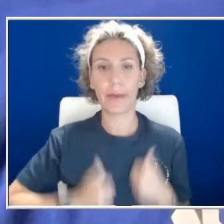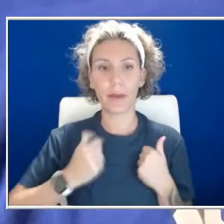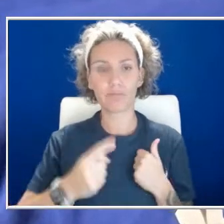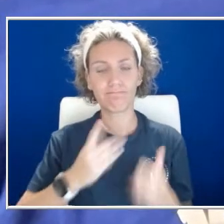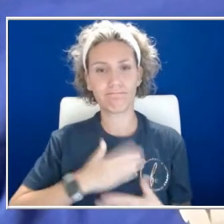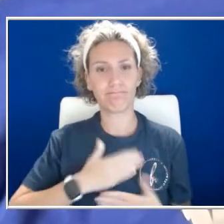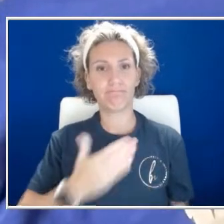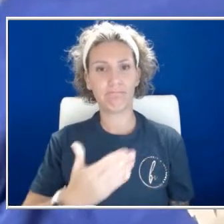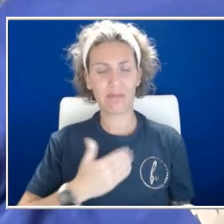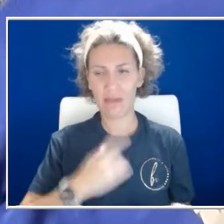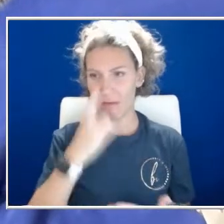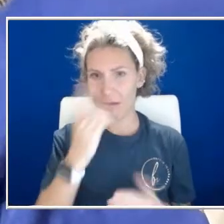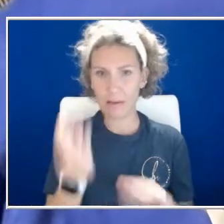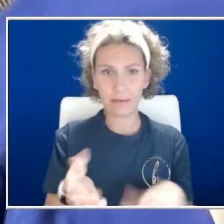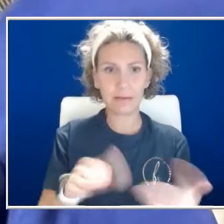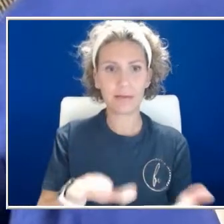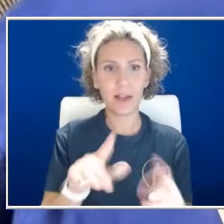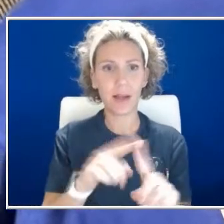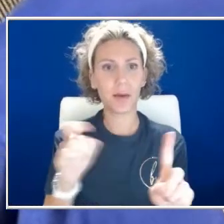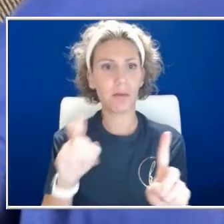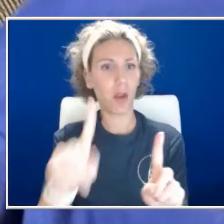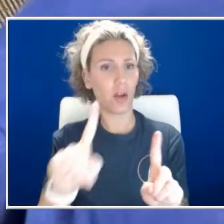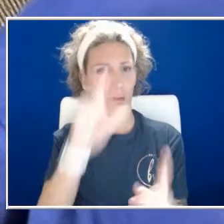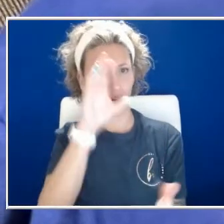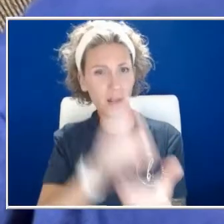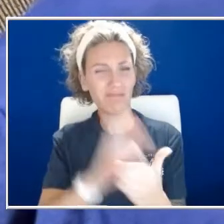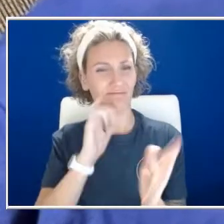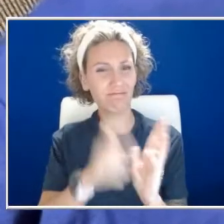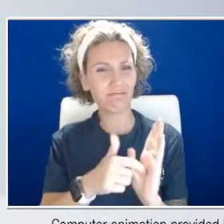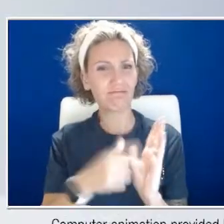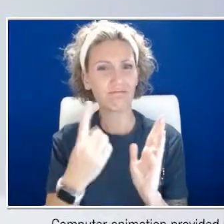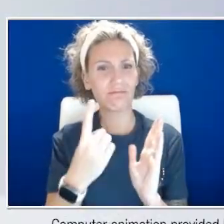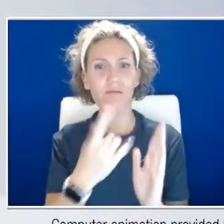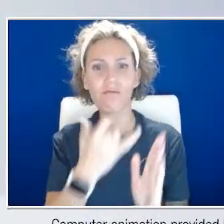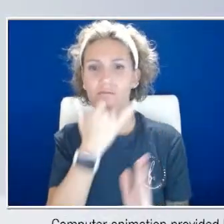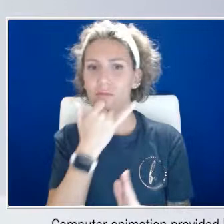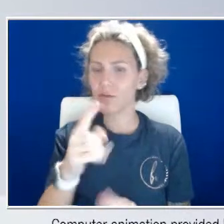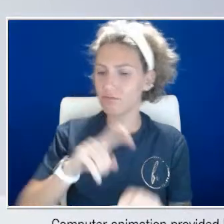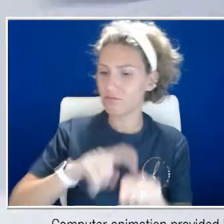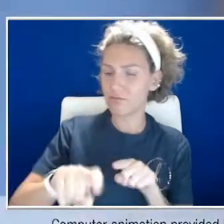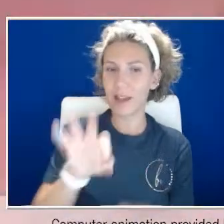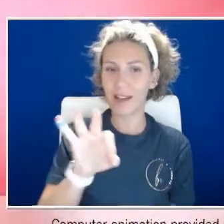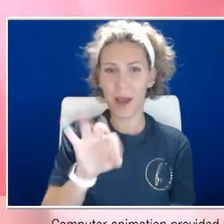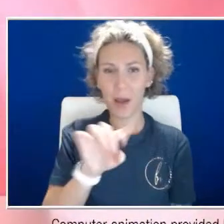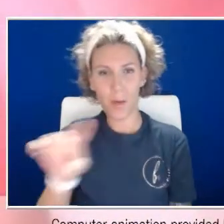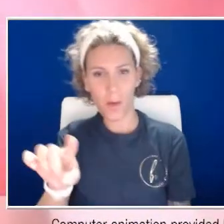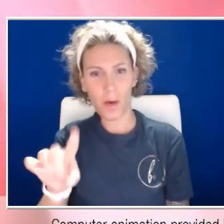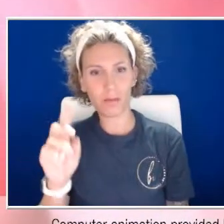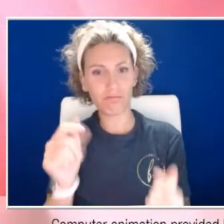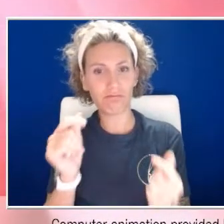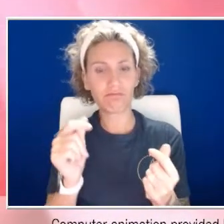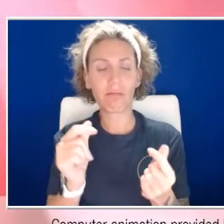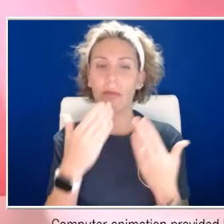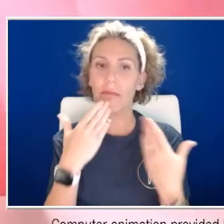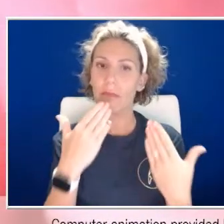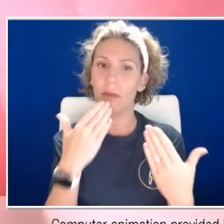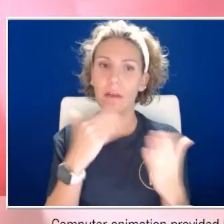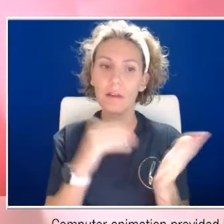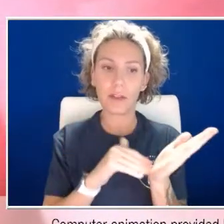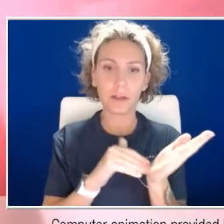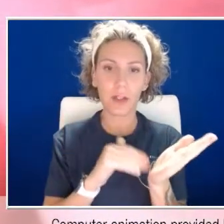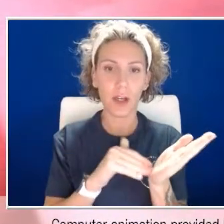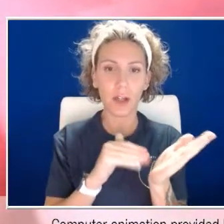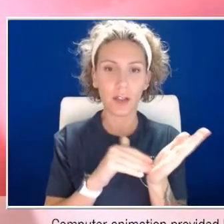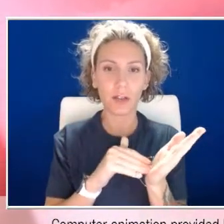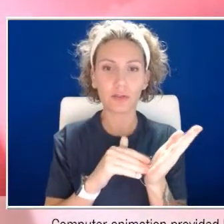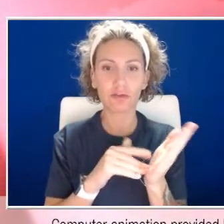credits her husband for noticing something was wrong and calling 911 quickly. Thankfully, doctors were able to reach into her head and remove